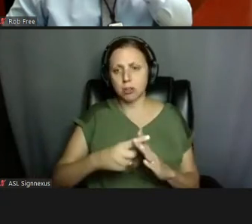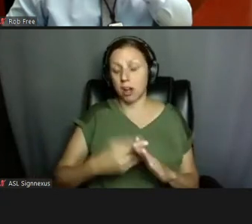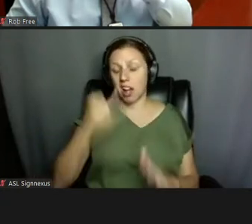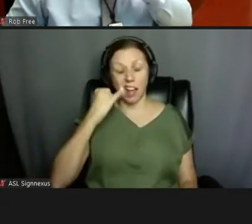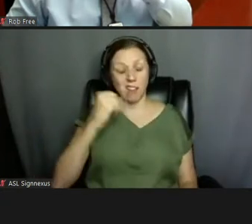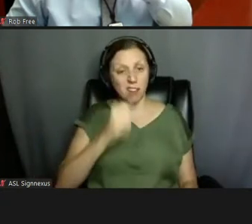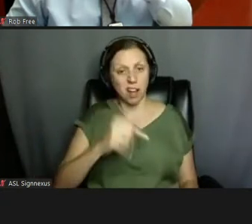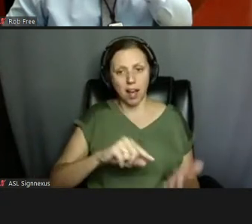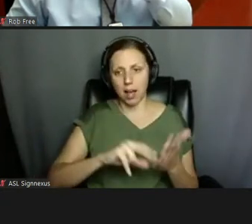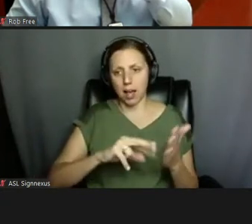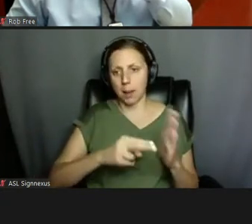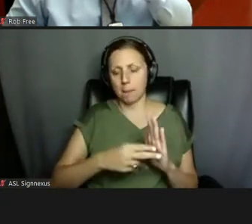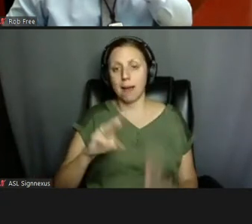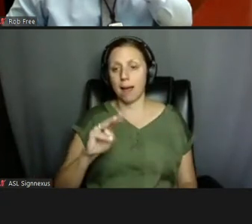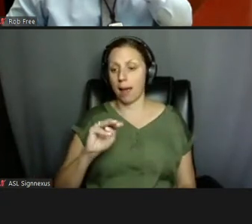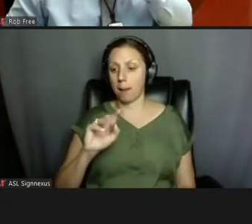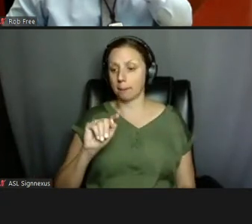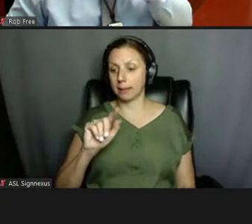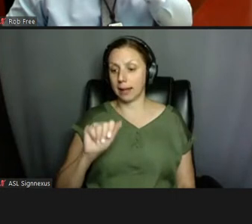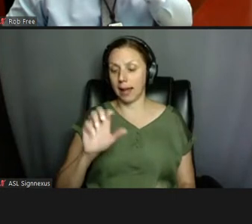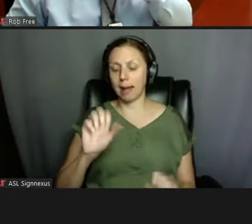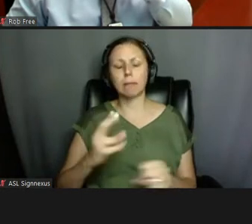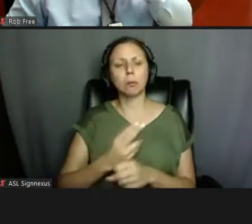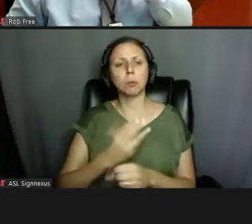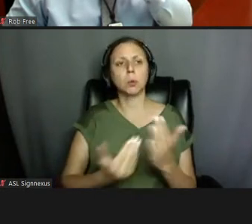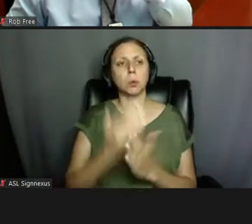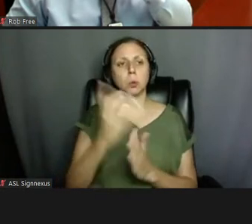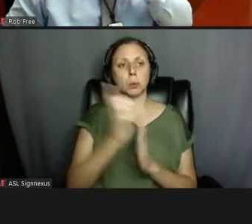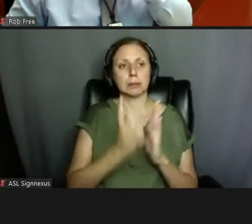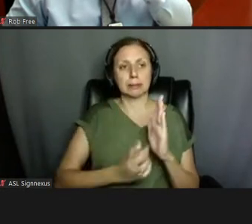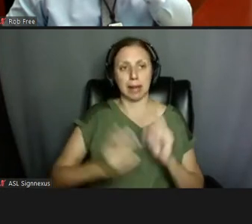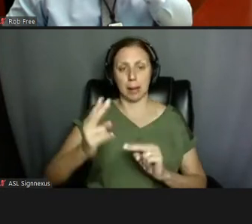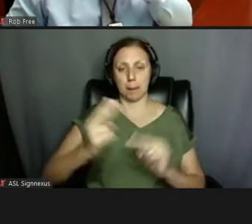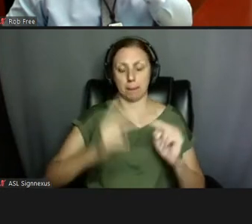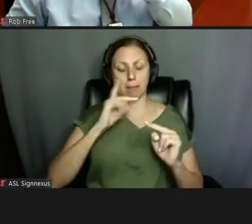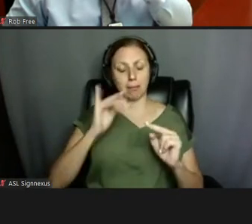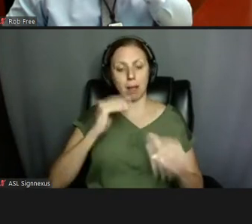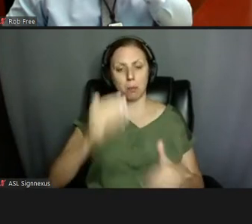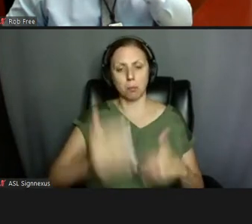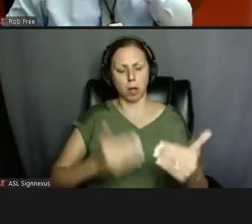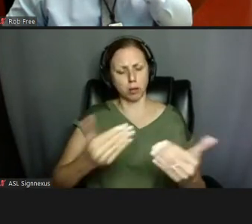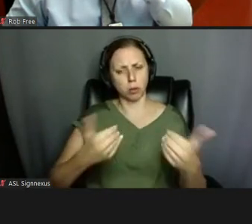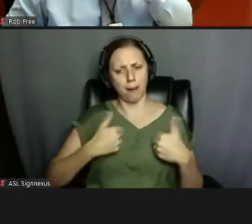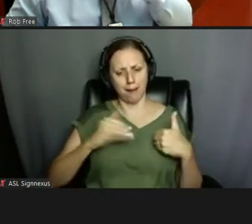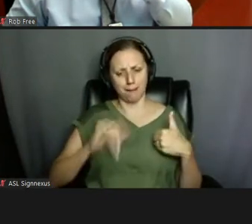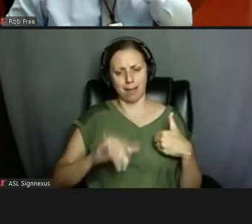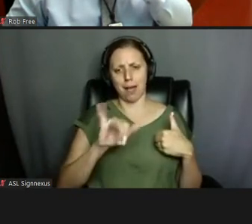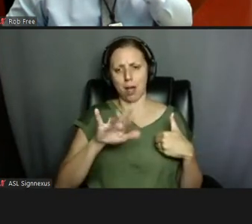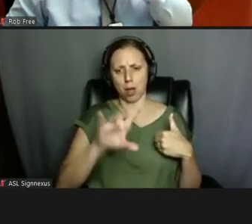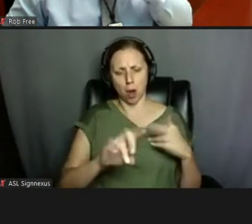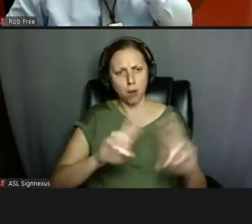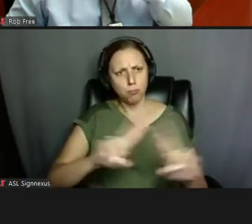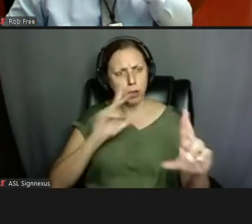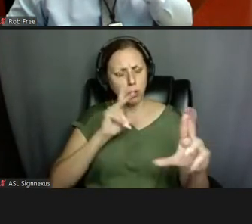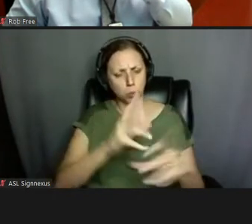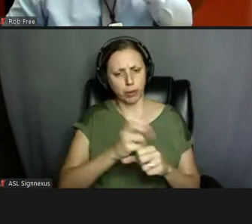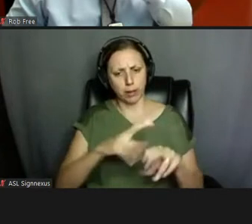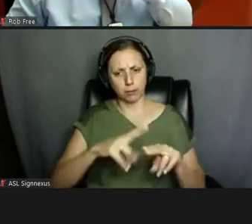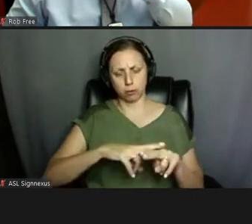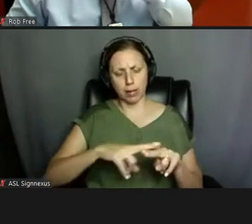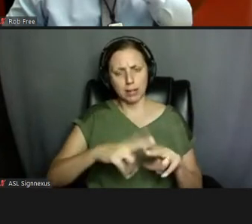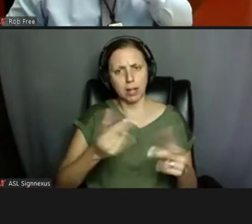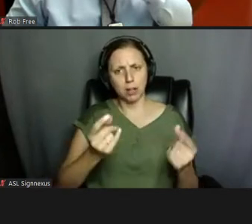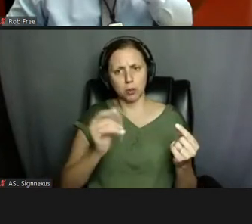MTA can use its new design build process to get the yard ready to receive trains and do so on a